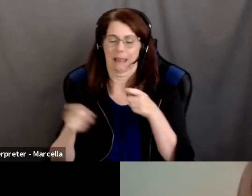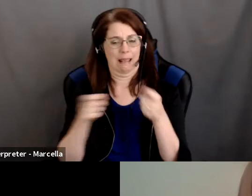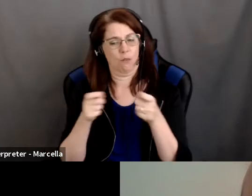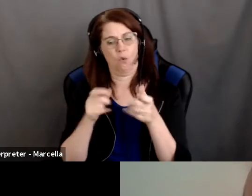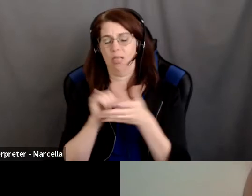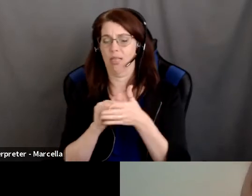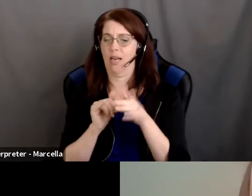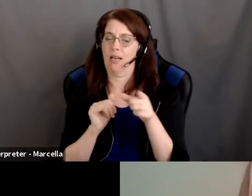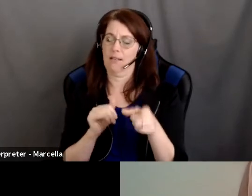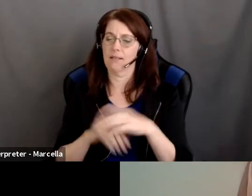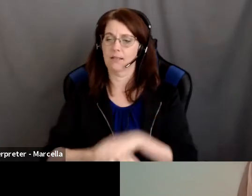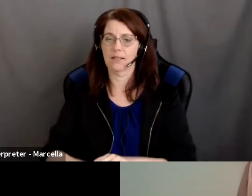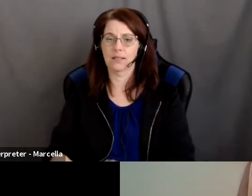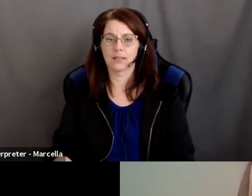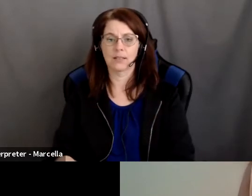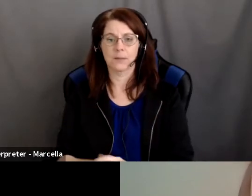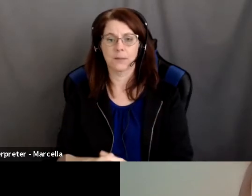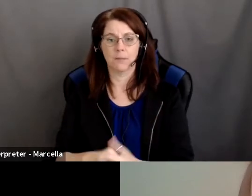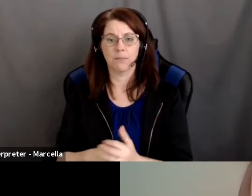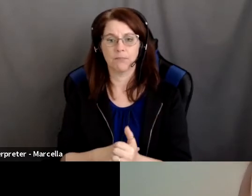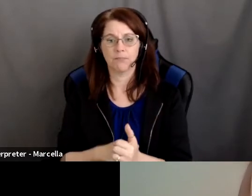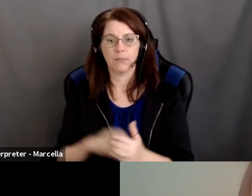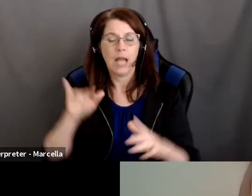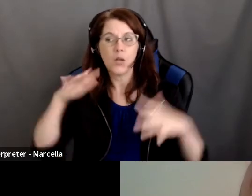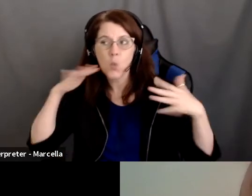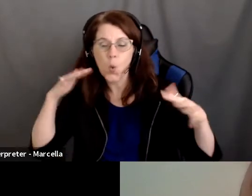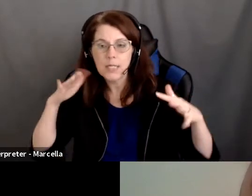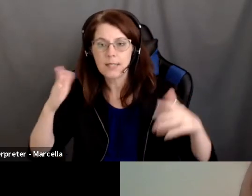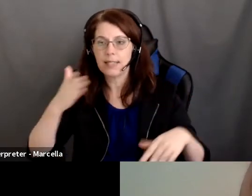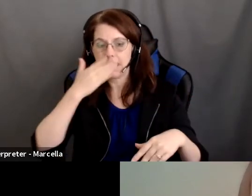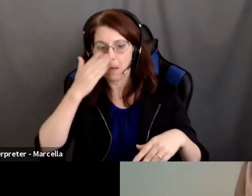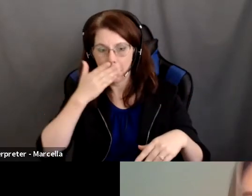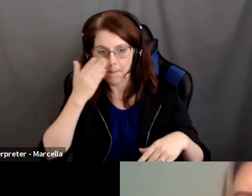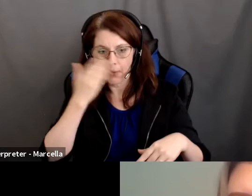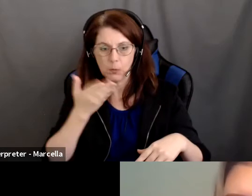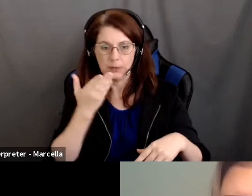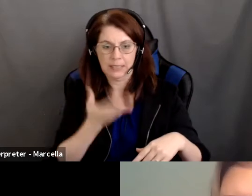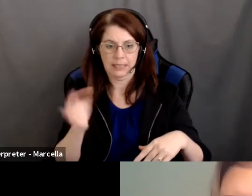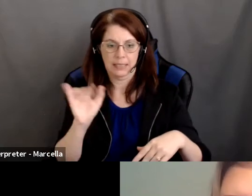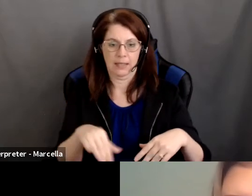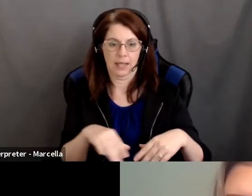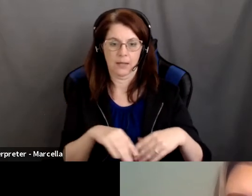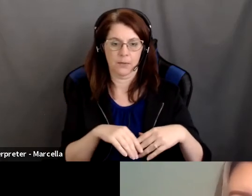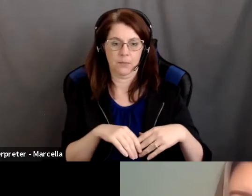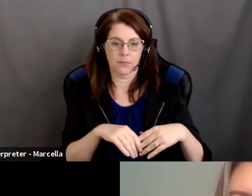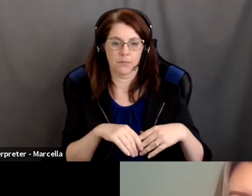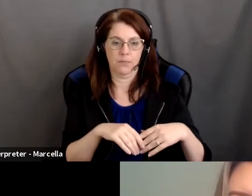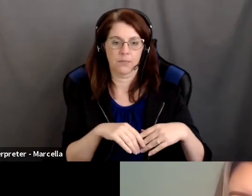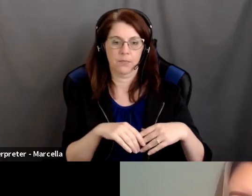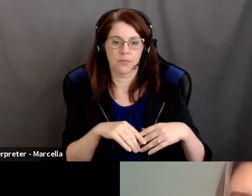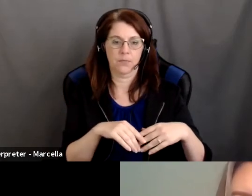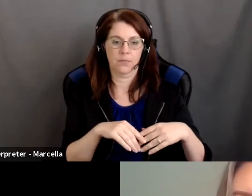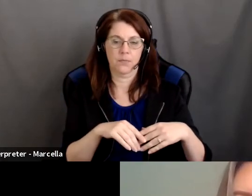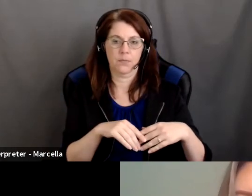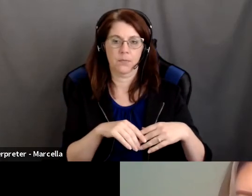something, lights, noise, smells, things like that. You know, they